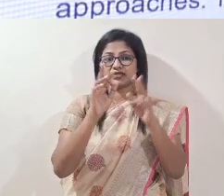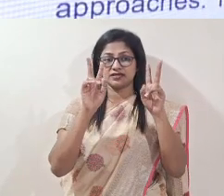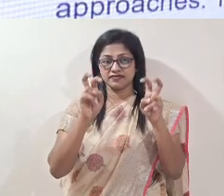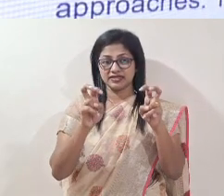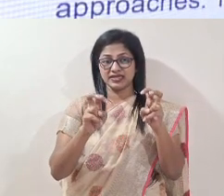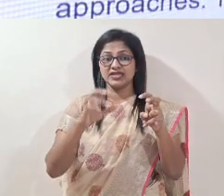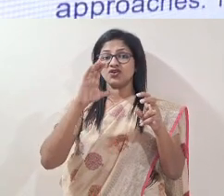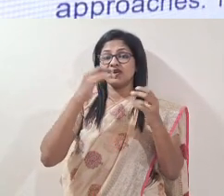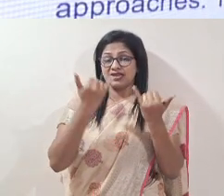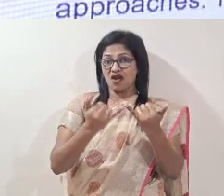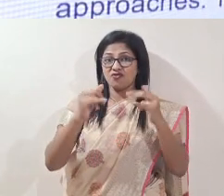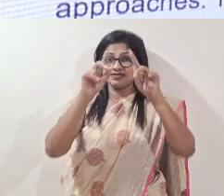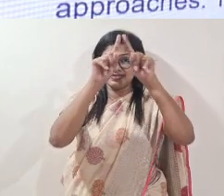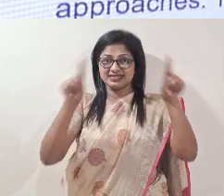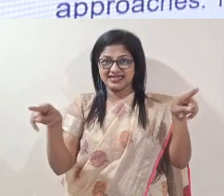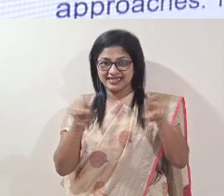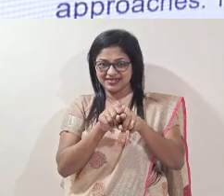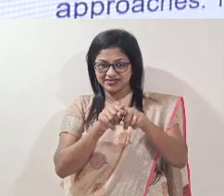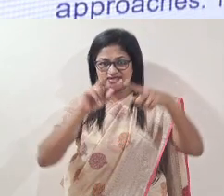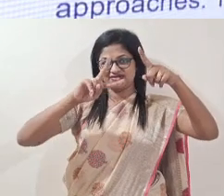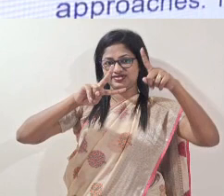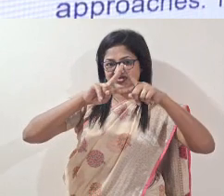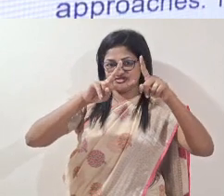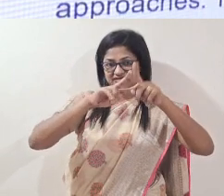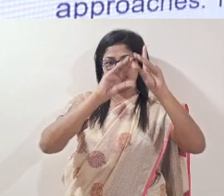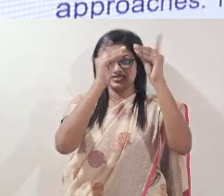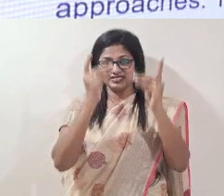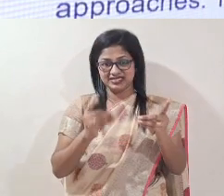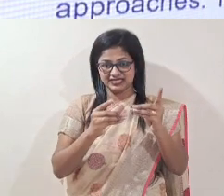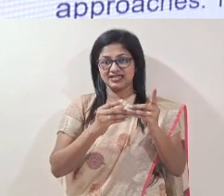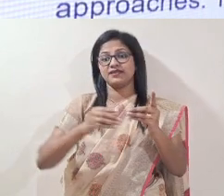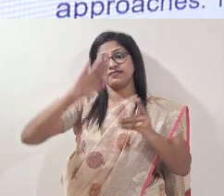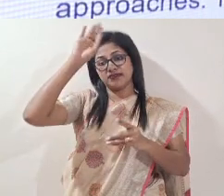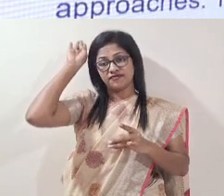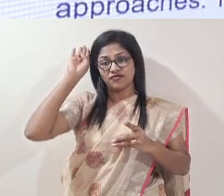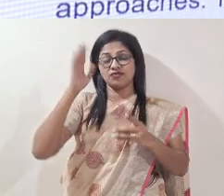section. A concurrent triangulation design was allowed.